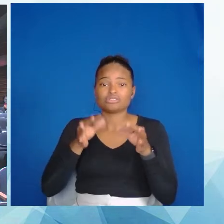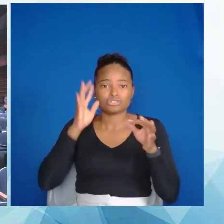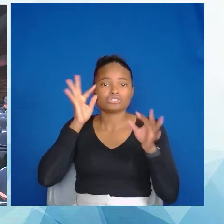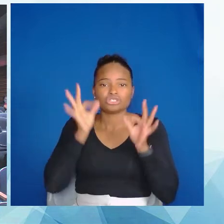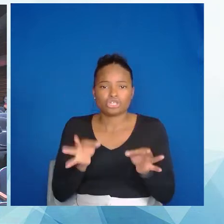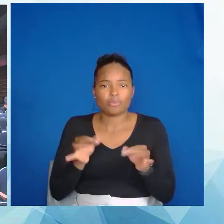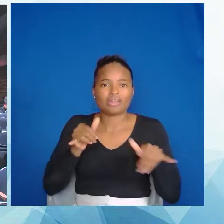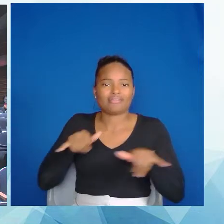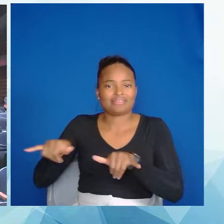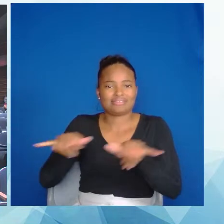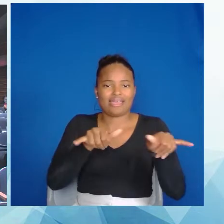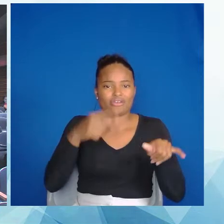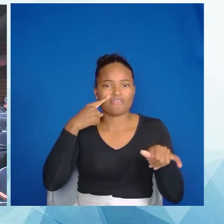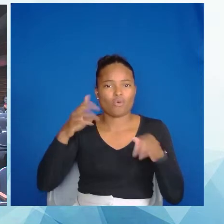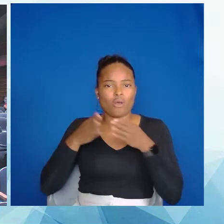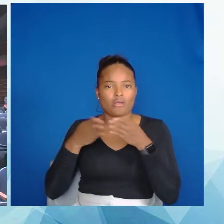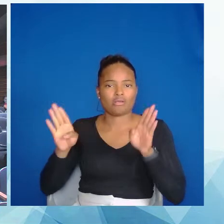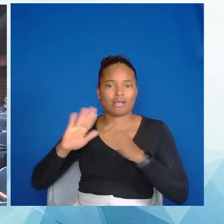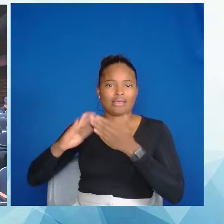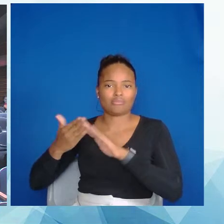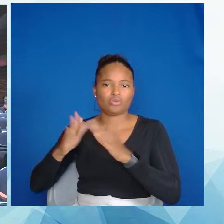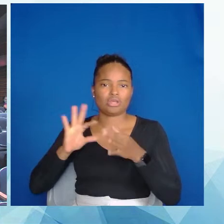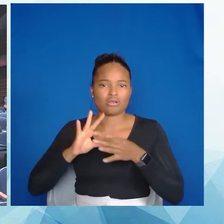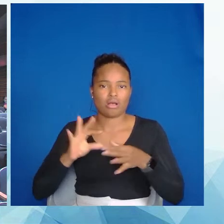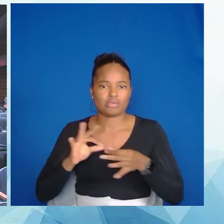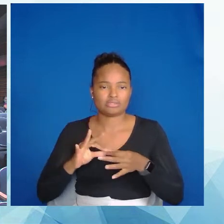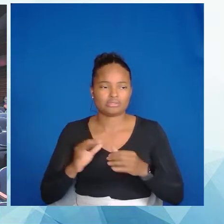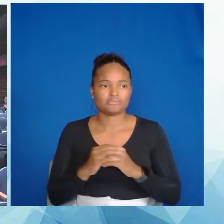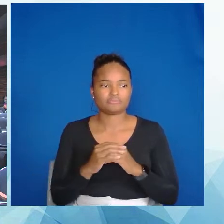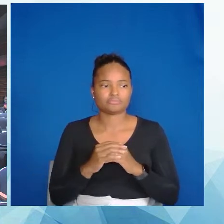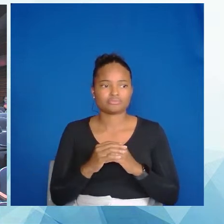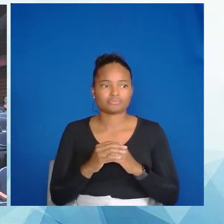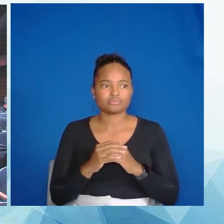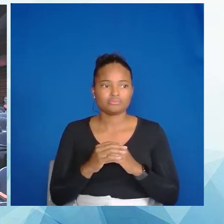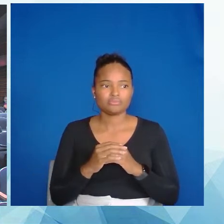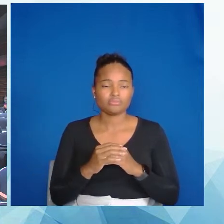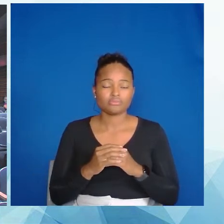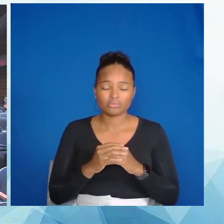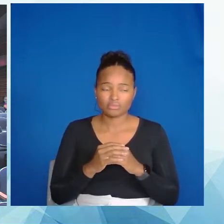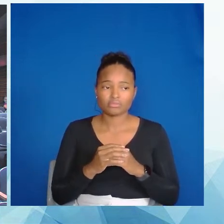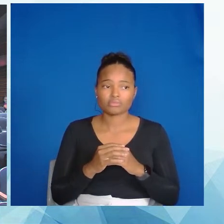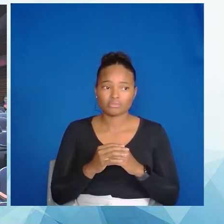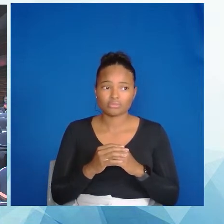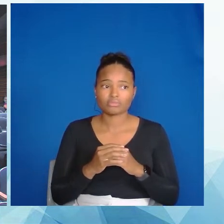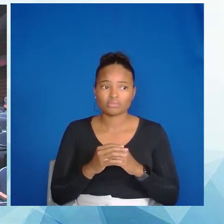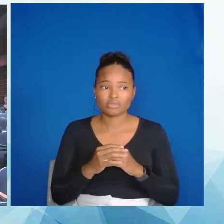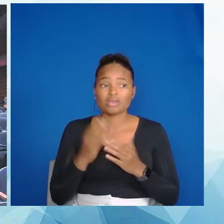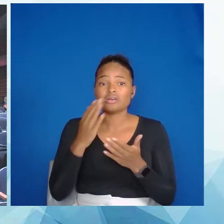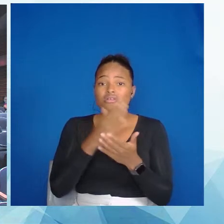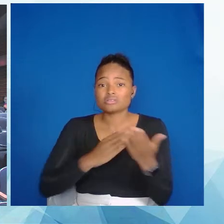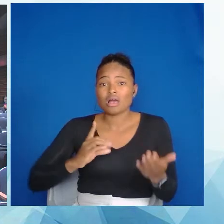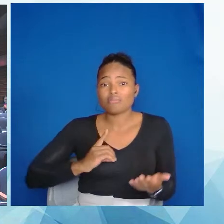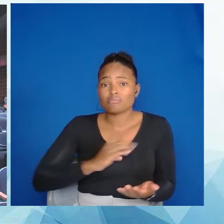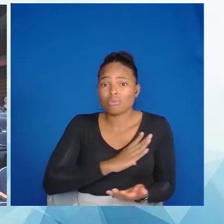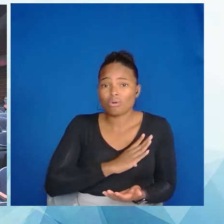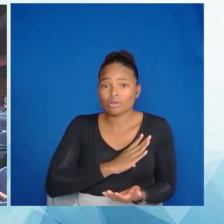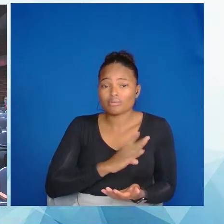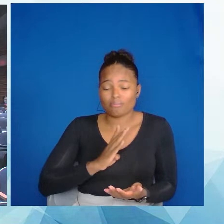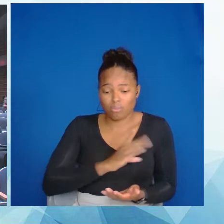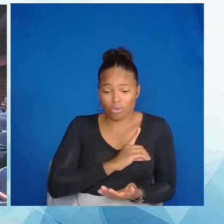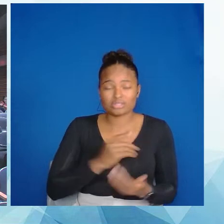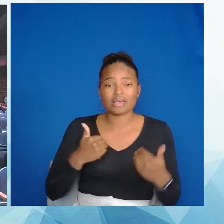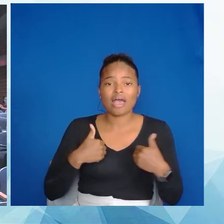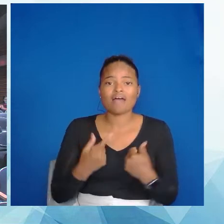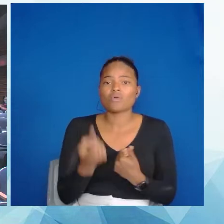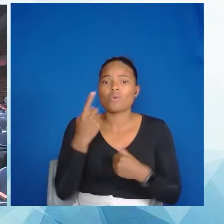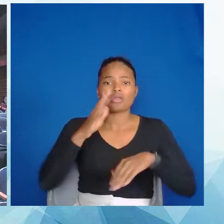Okay. Because I've seen this on various different agendas, some boards have one call to the public and